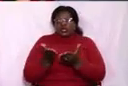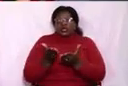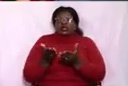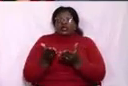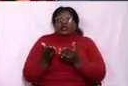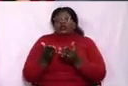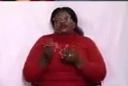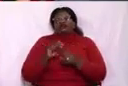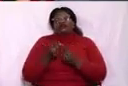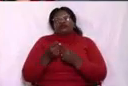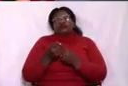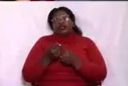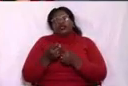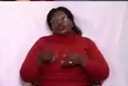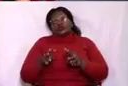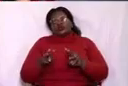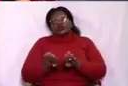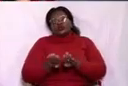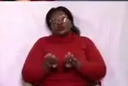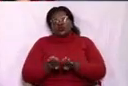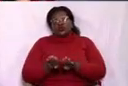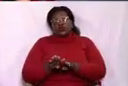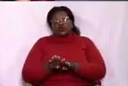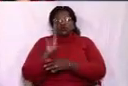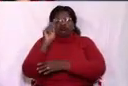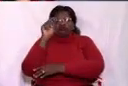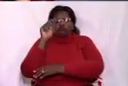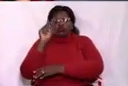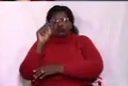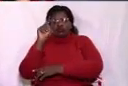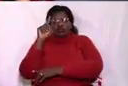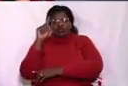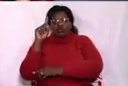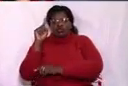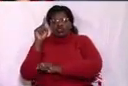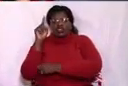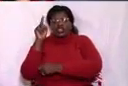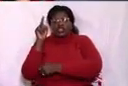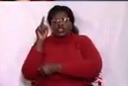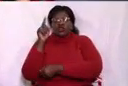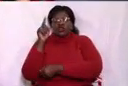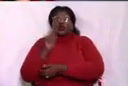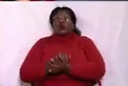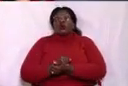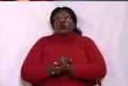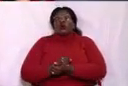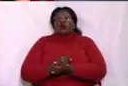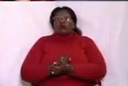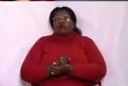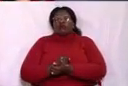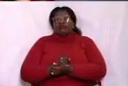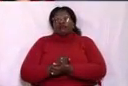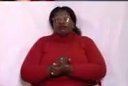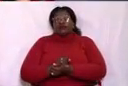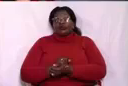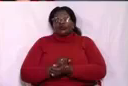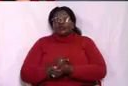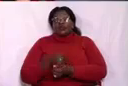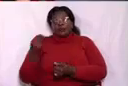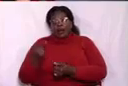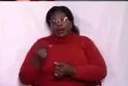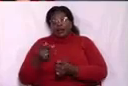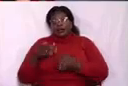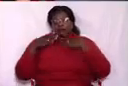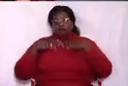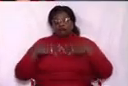it? Well, because my clients they buy a T-shirt and they post it on Instagram and tag